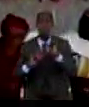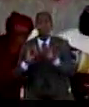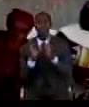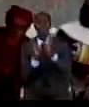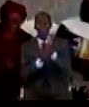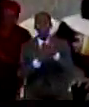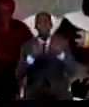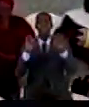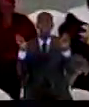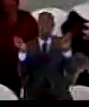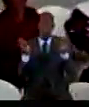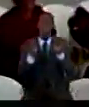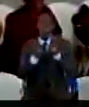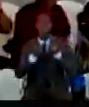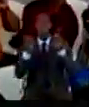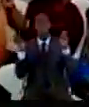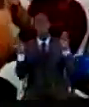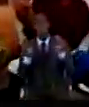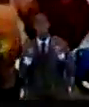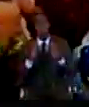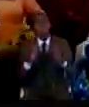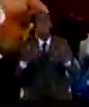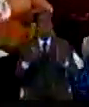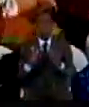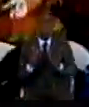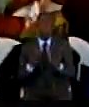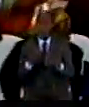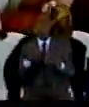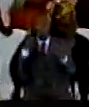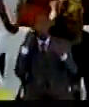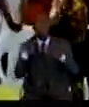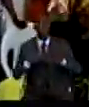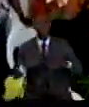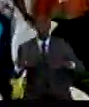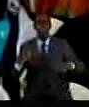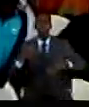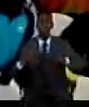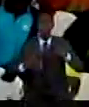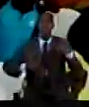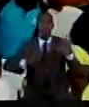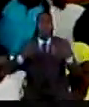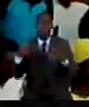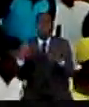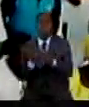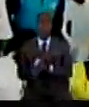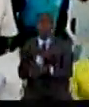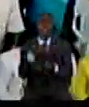Let the sound of rejoicing be.